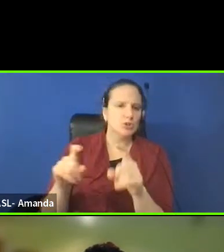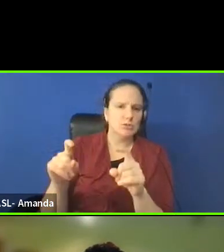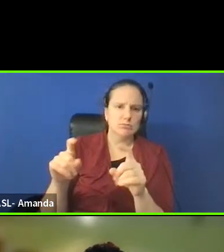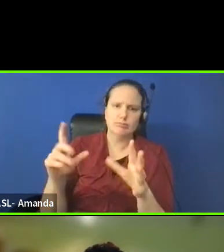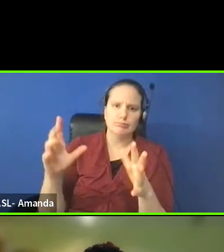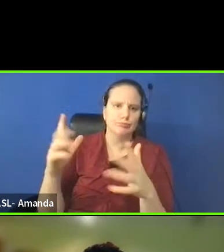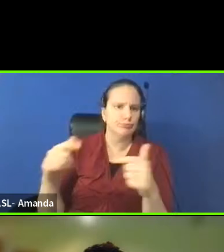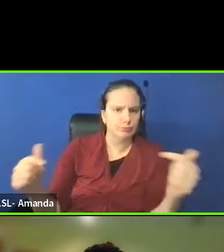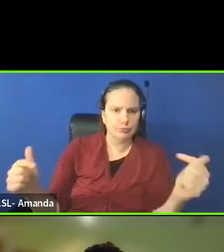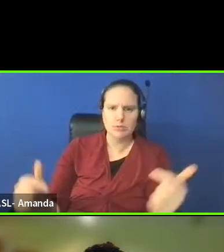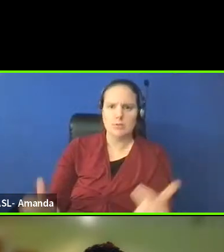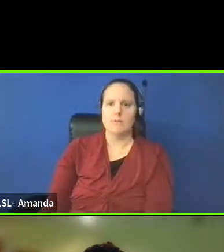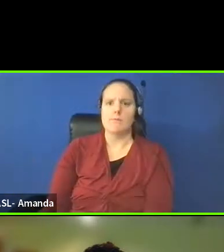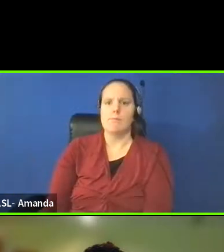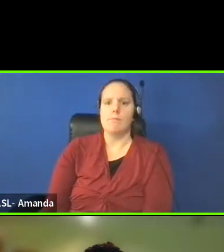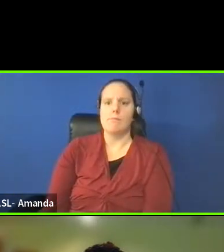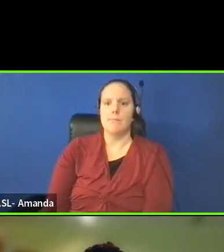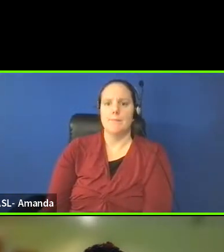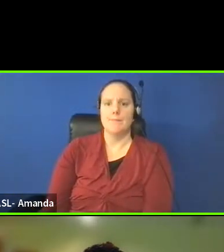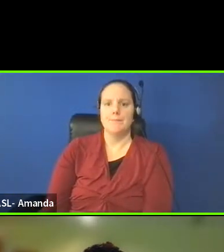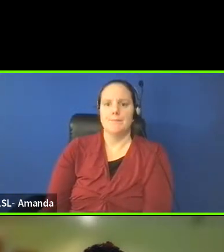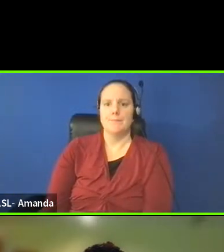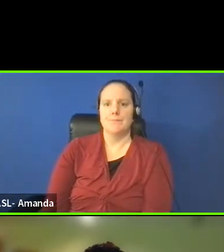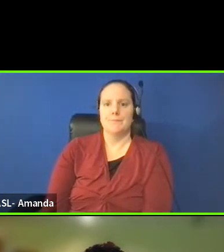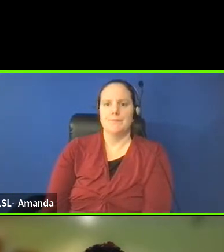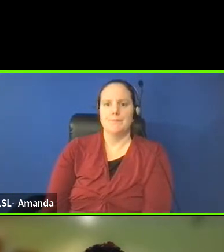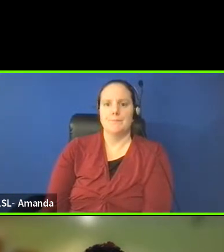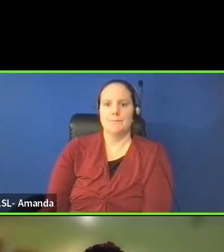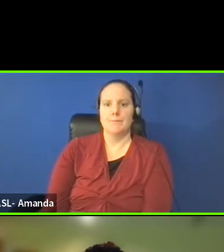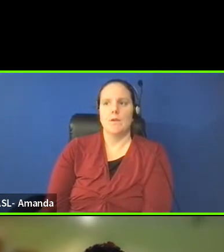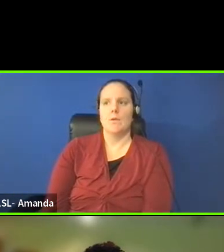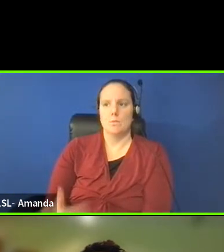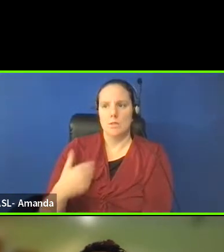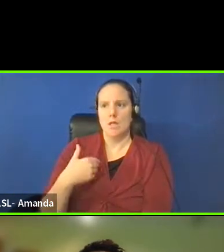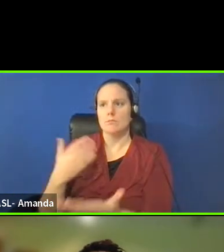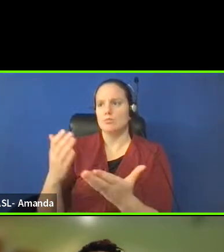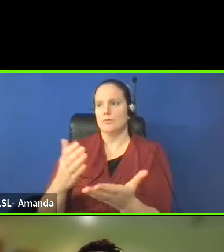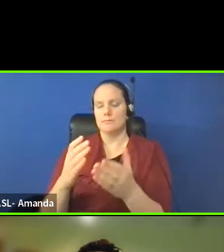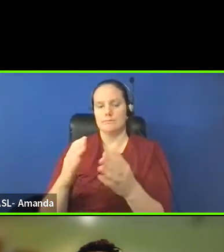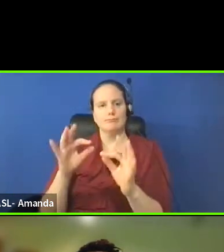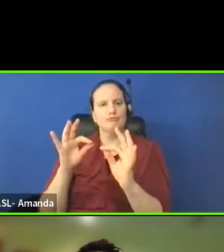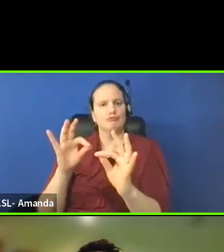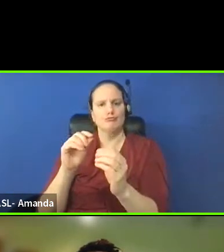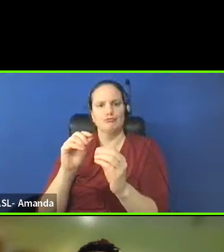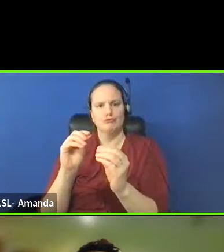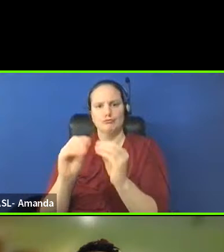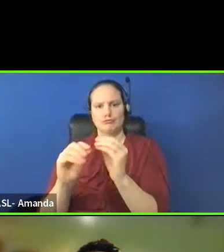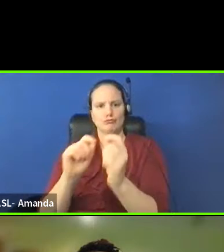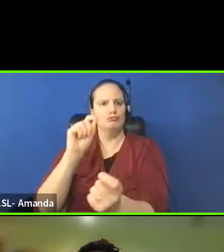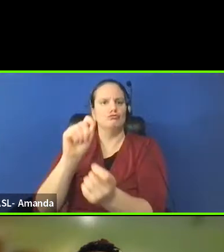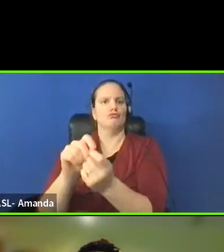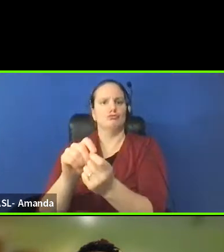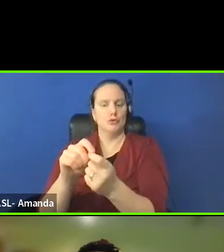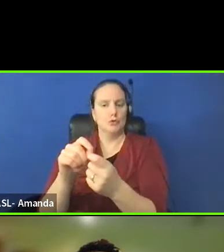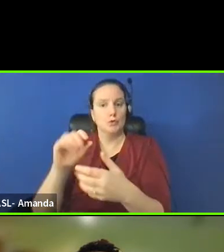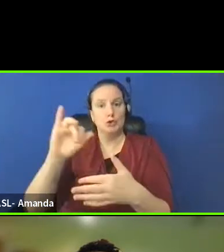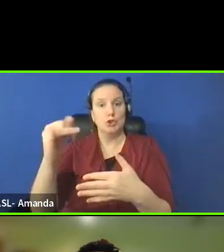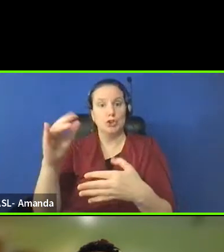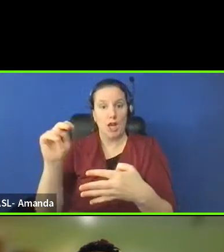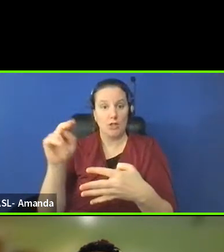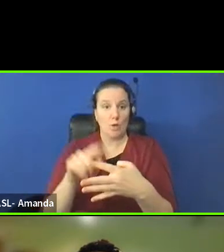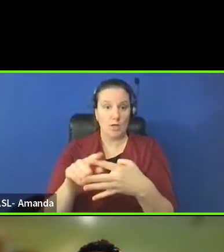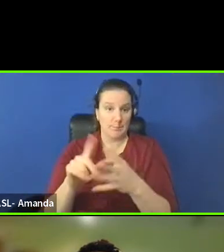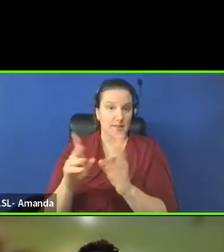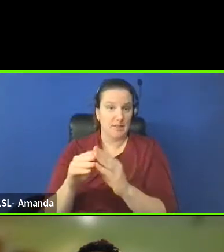that. And then maybe we can bring a bit more of a refined version to our January meeting